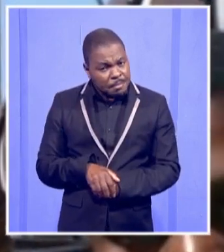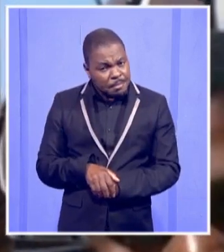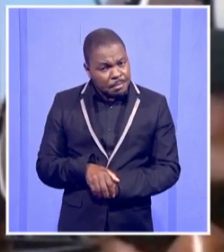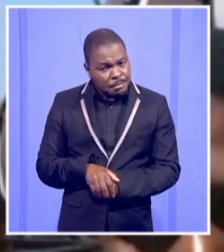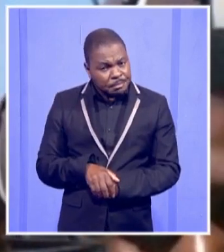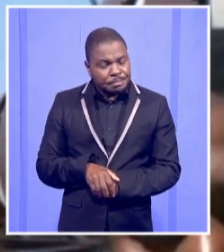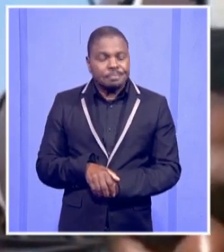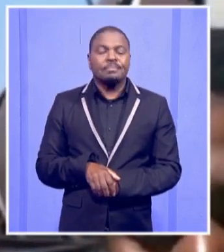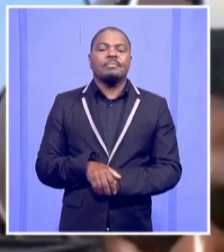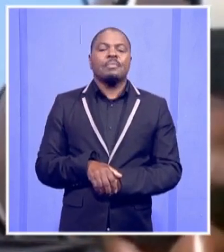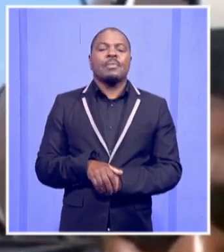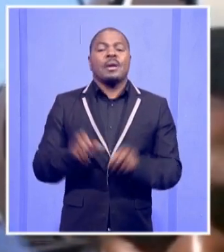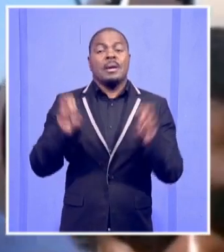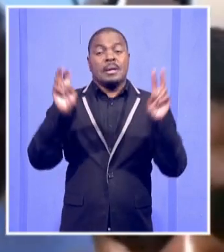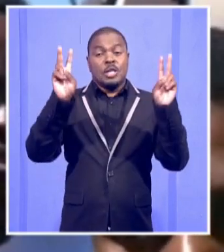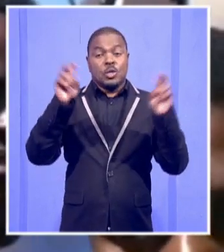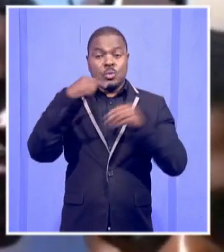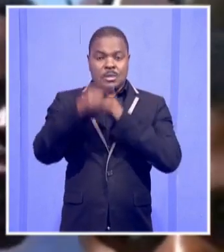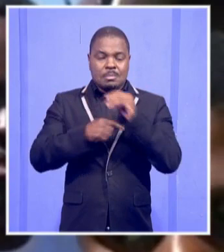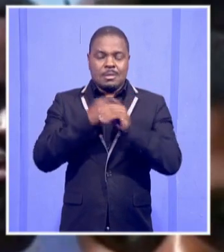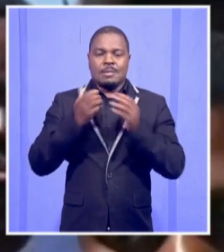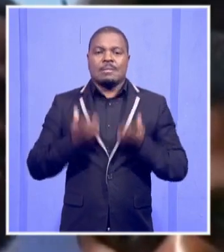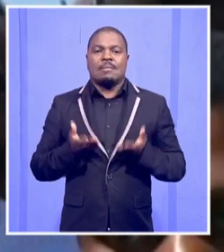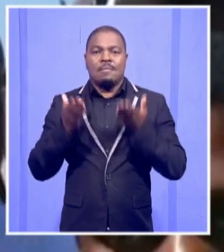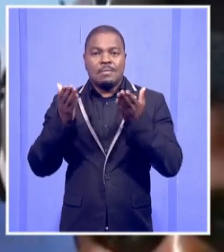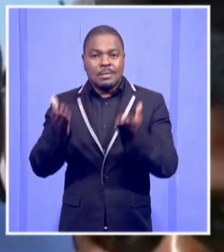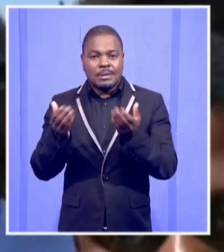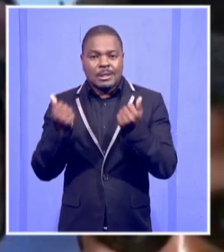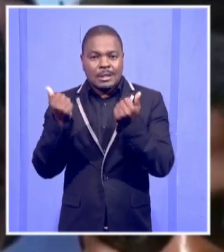The issue of service delivery, it's